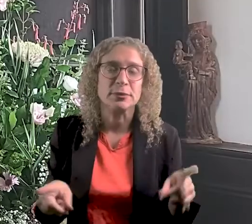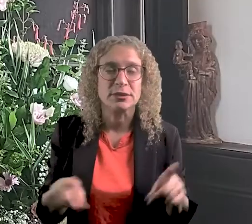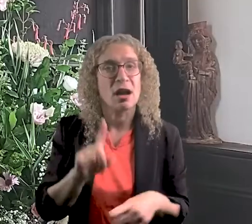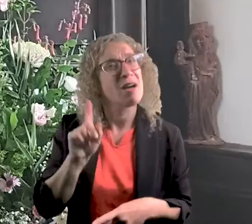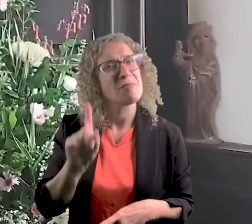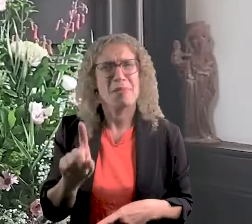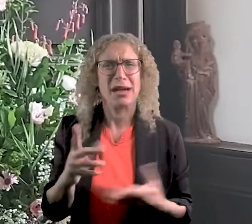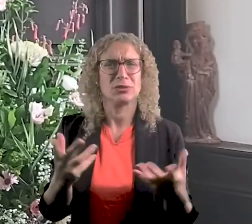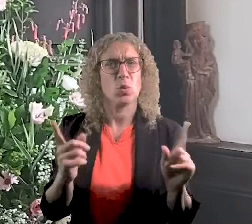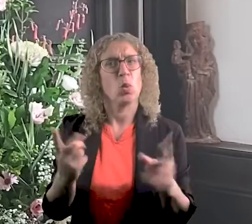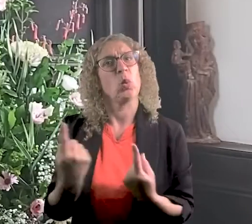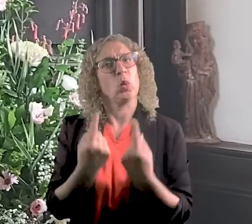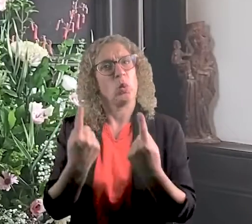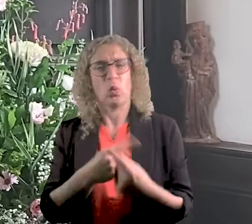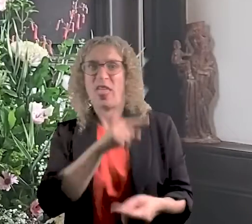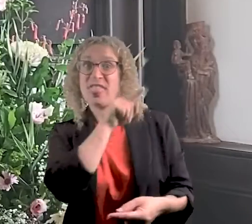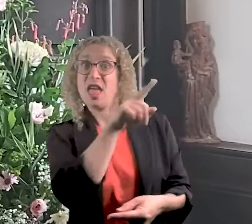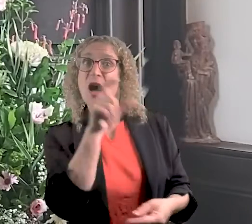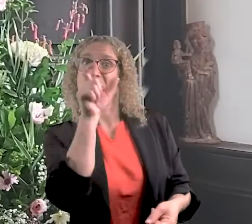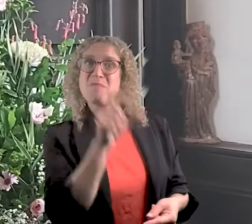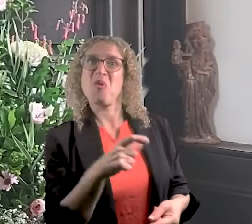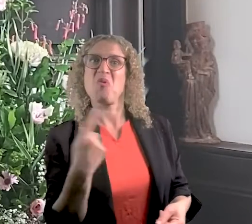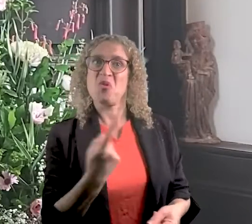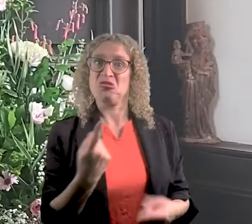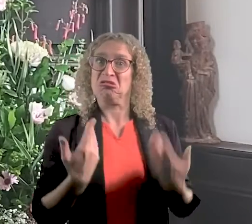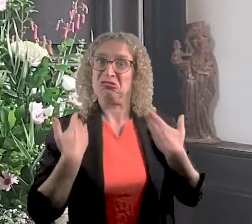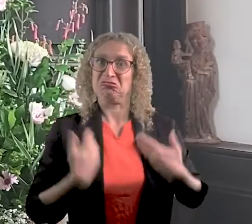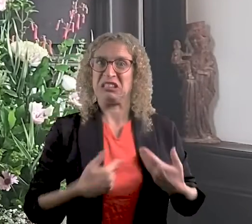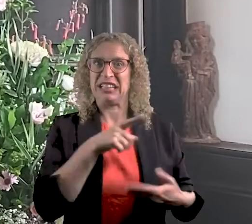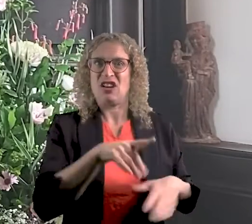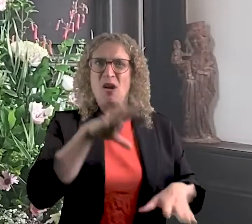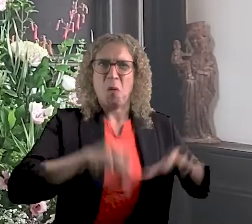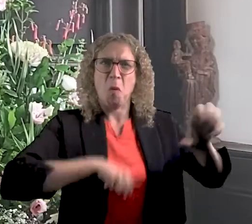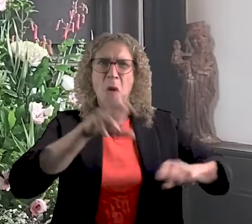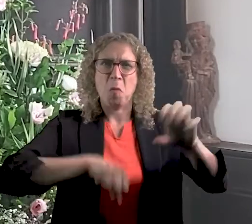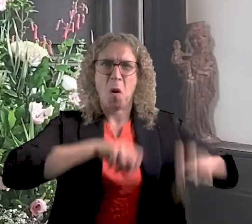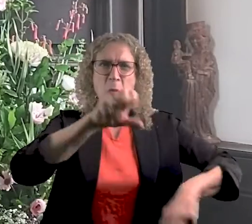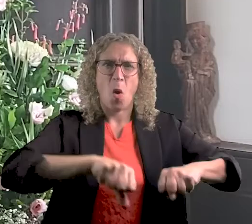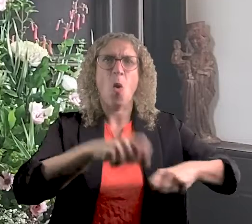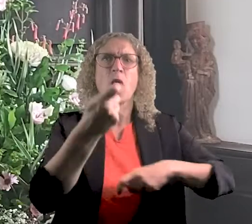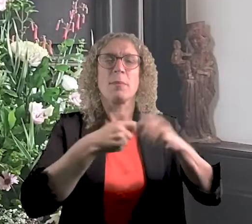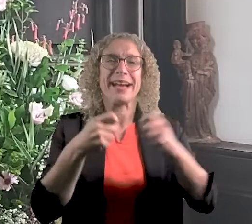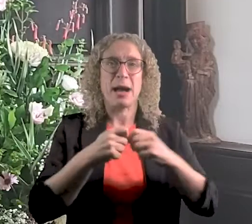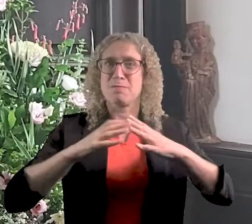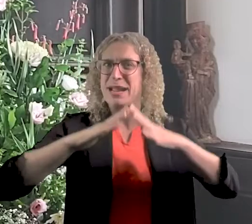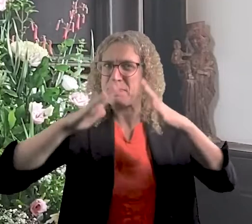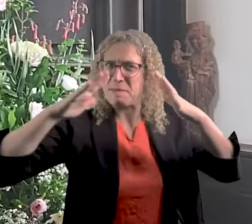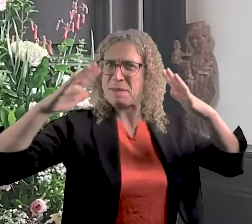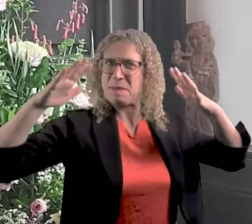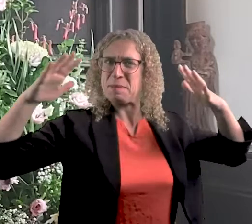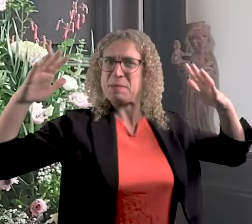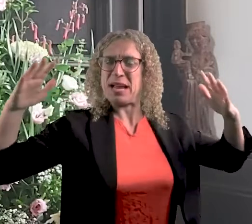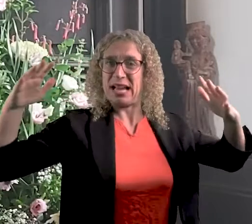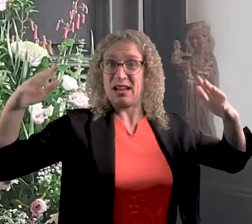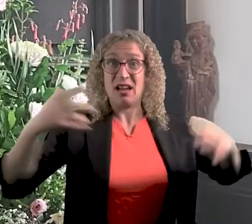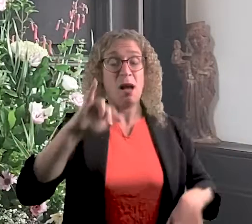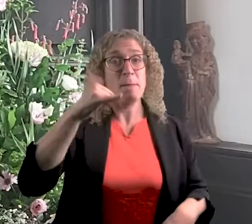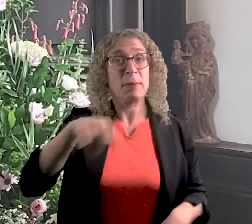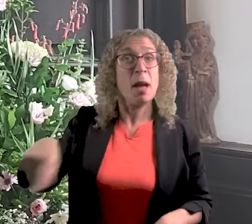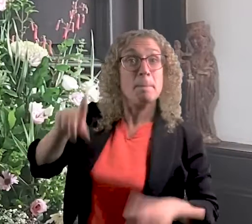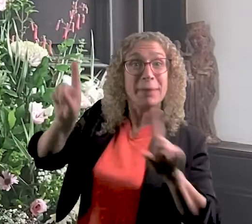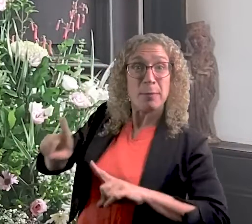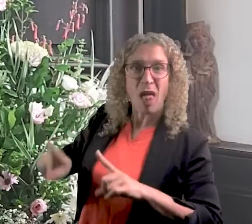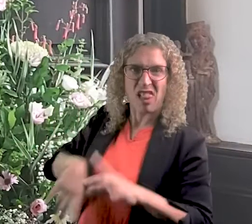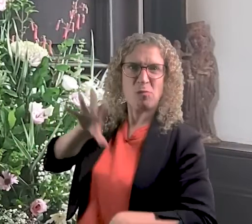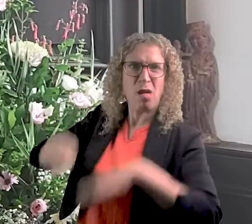each case, the rich man, whoever it is quite happy to rip down his barns in order to build bigger ones, regardless of whoever might